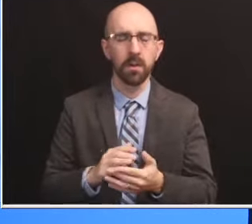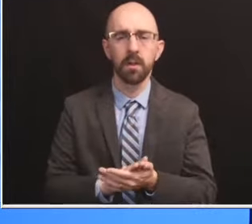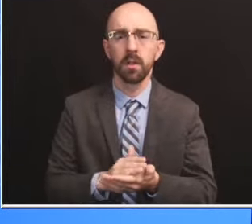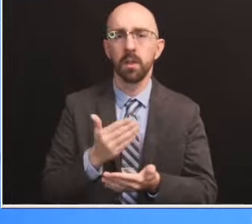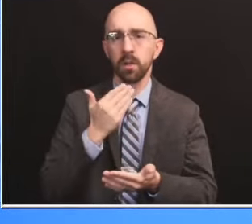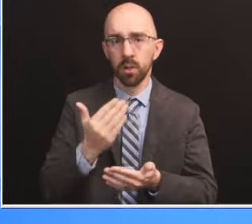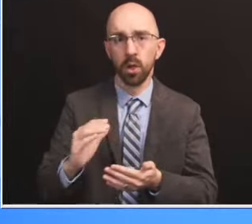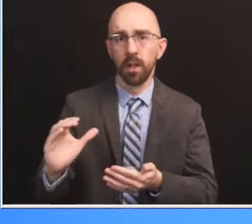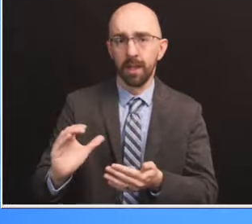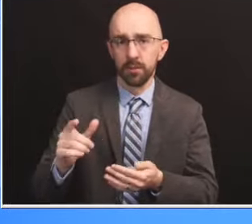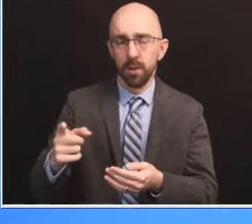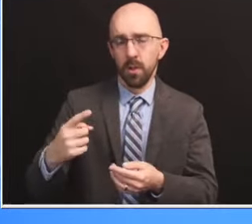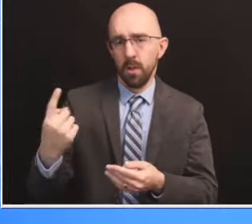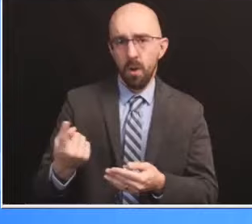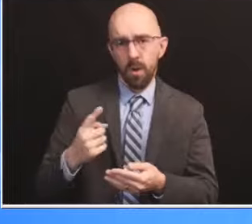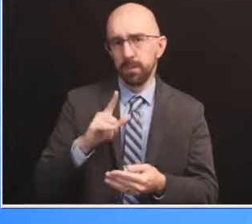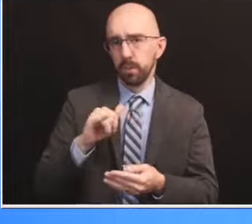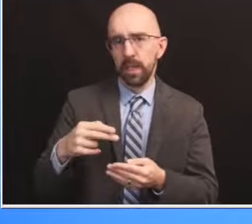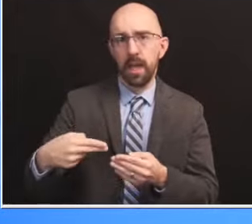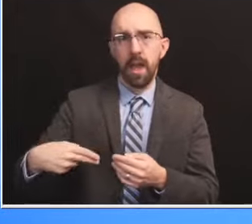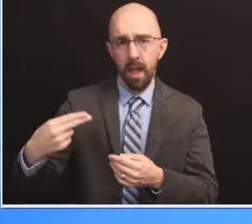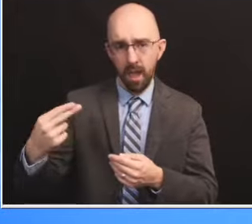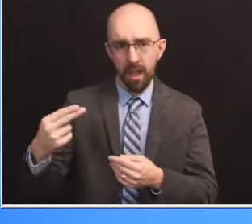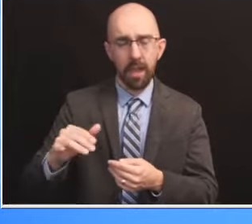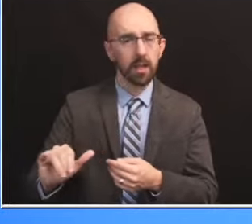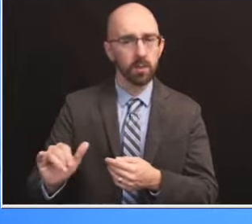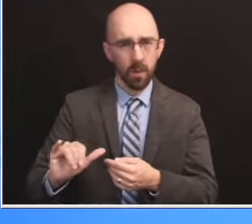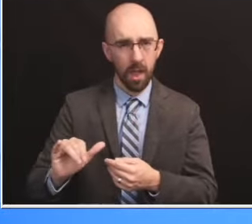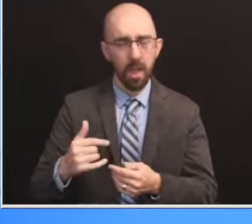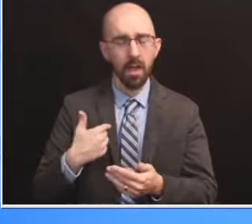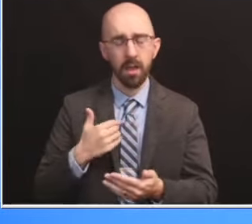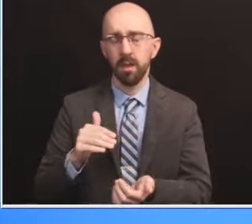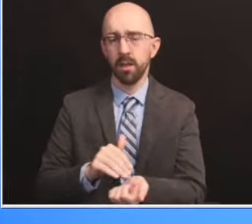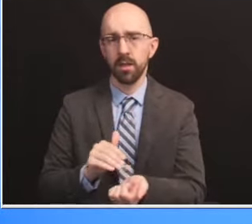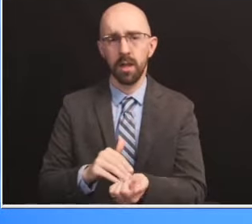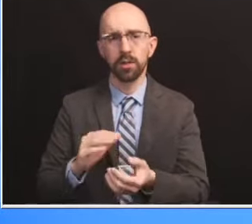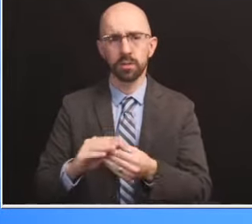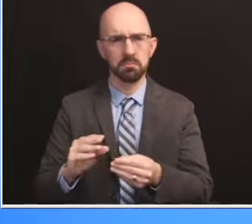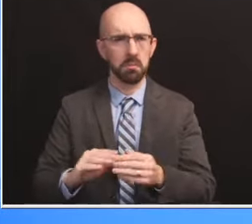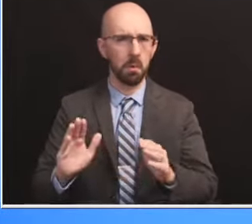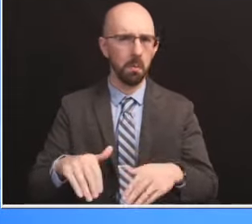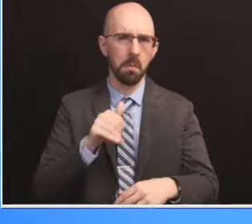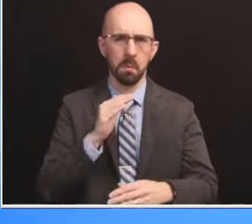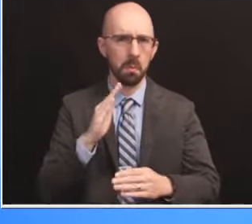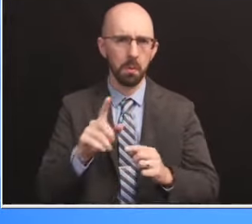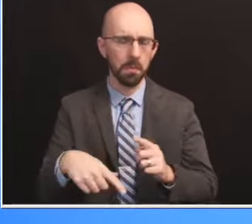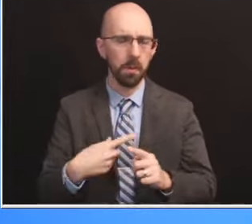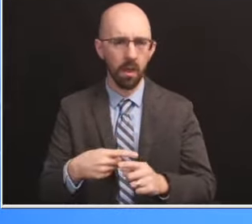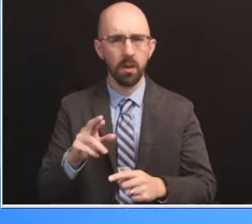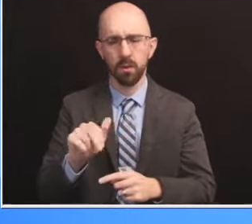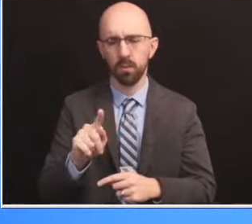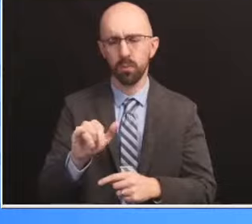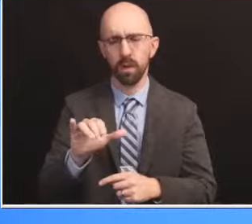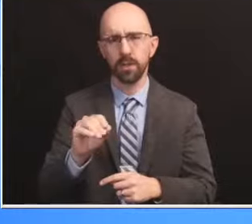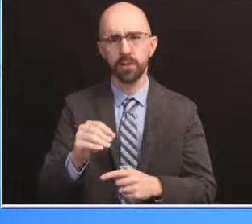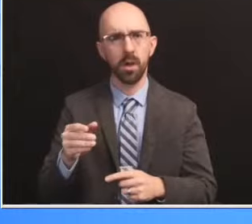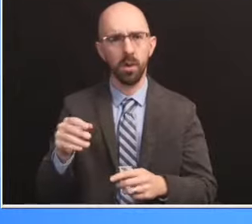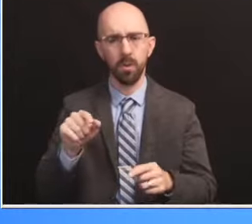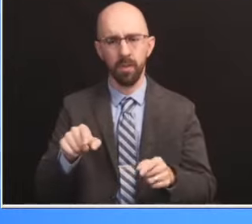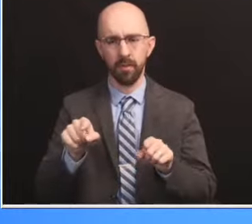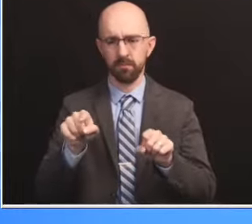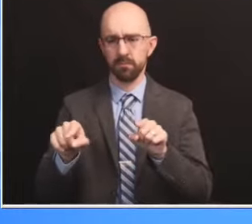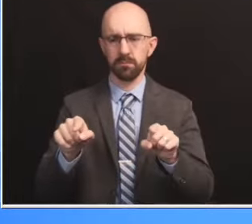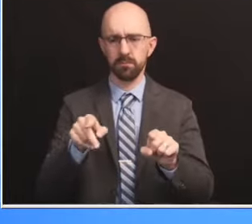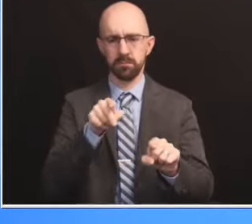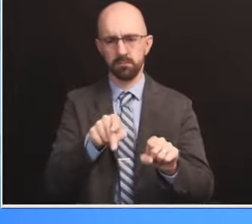has always been really high as well. And so my doctors always said, oh, don't worry about it. The ratio is really good. Your heart